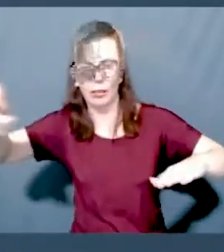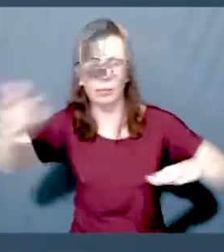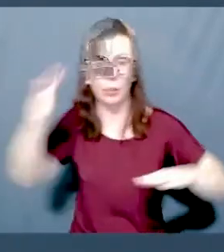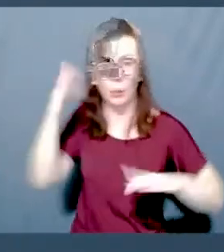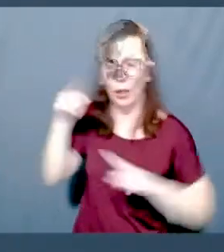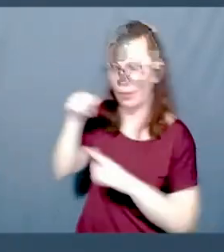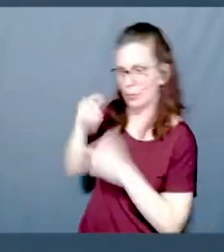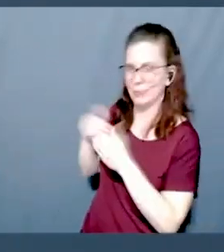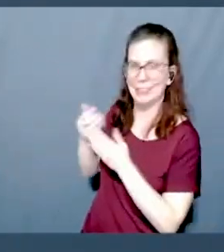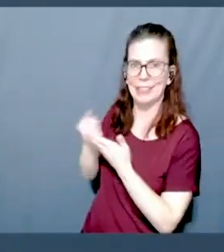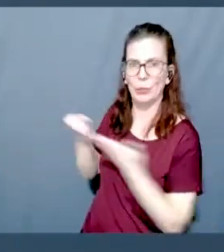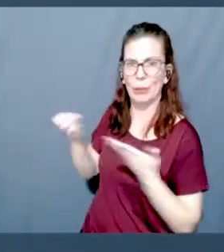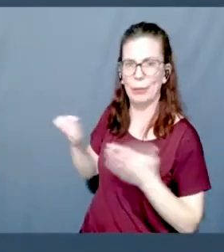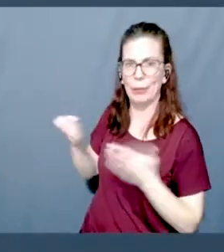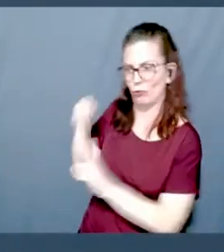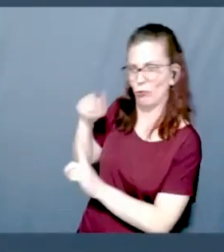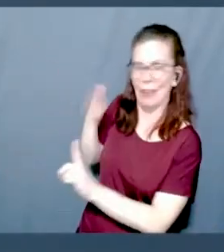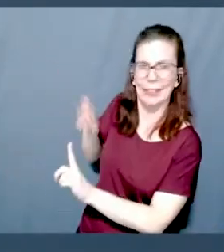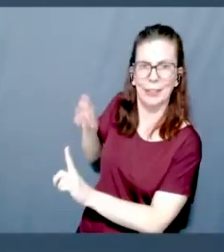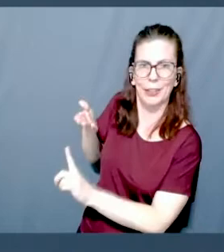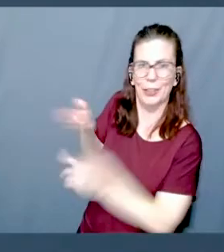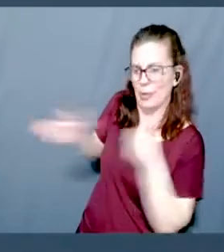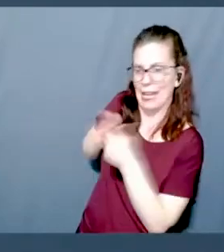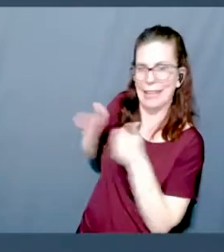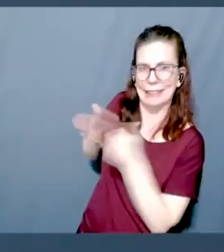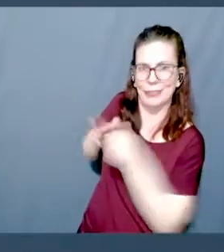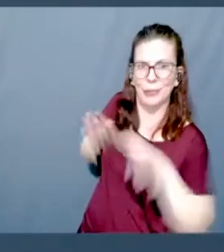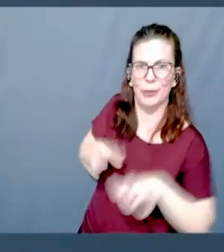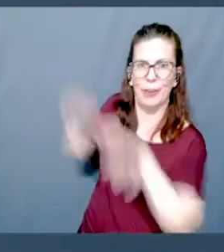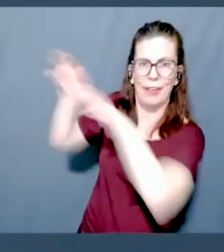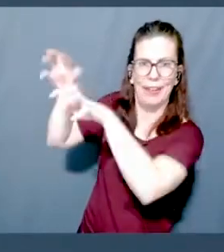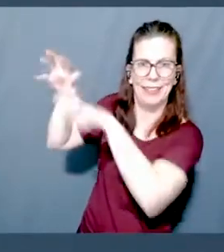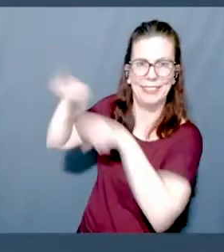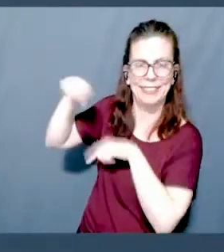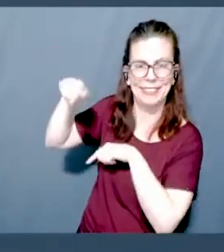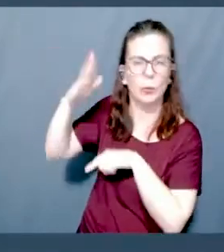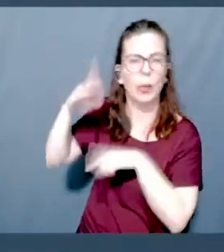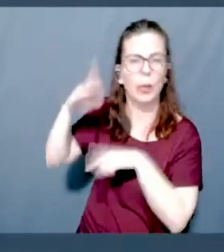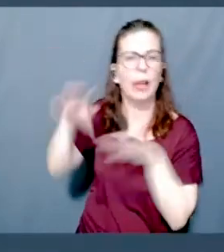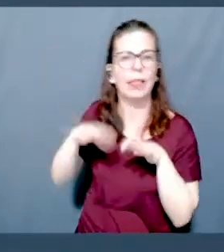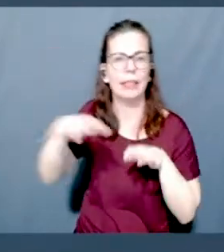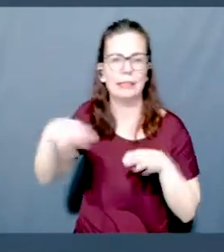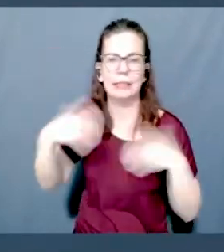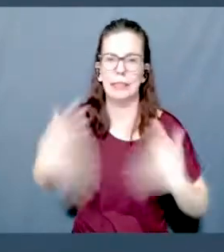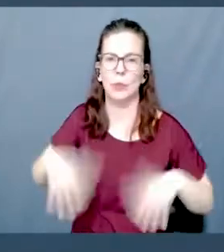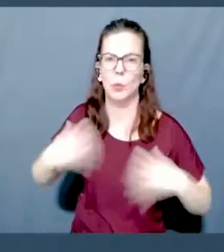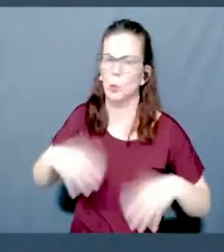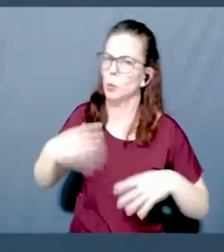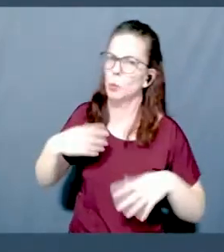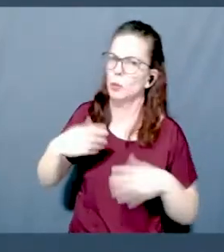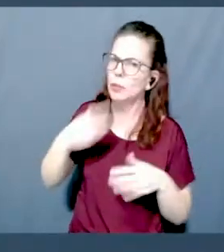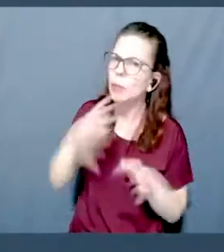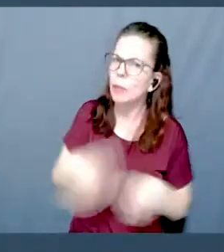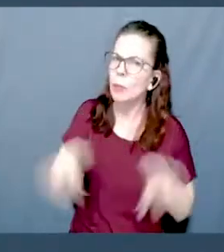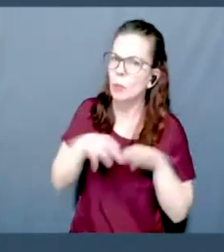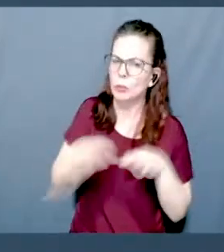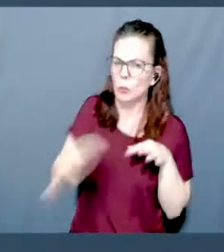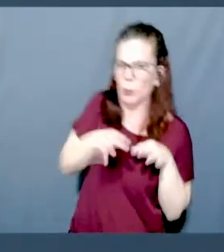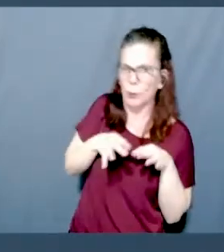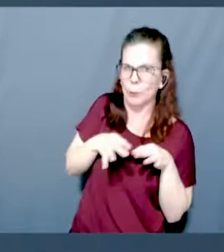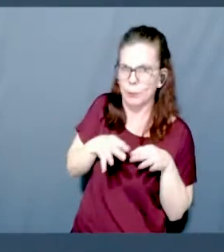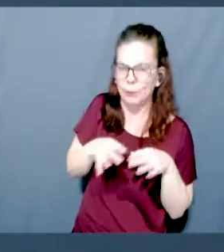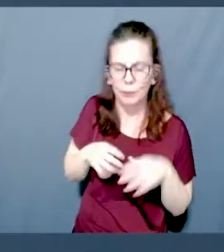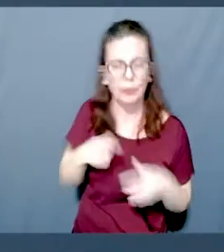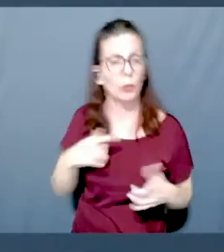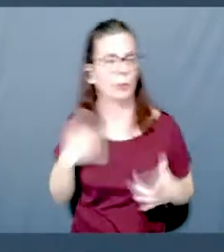is happening right there next to the operators because the latency is that important. And so we're excited this year. We've launched a couple of